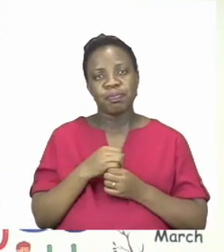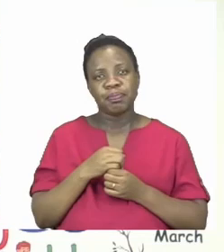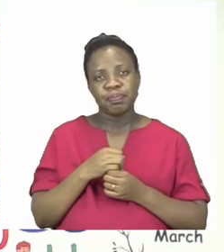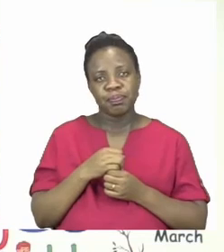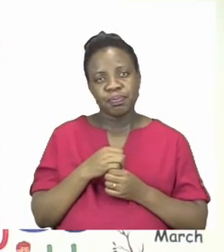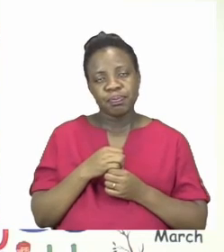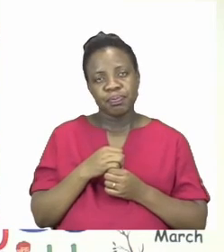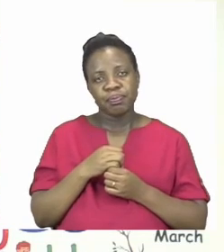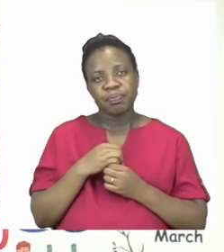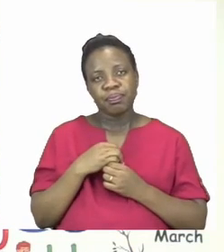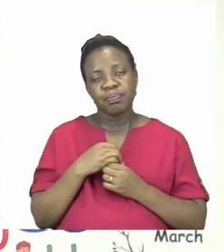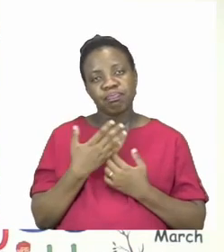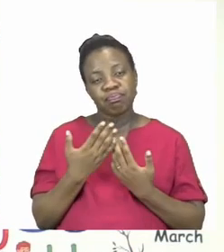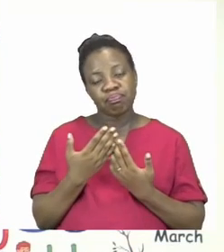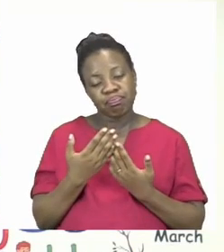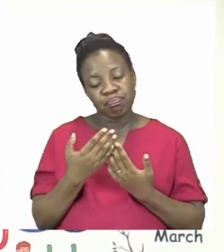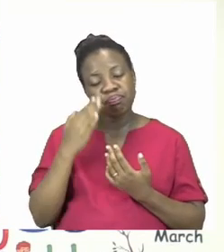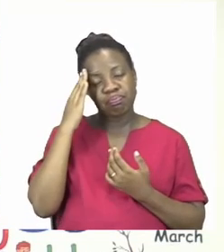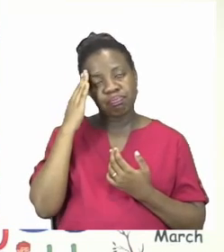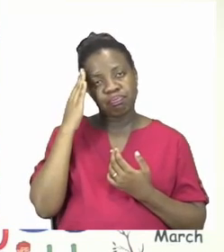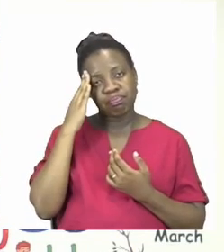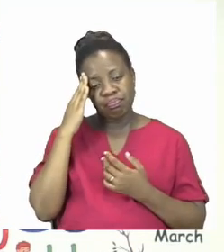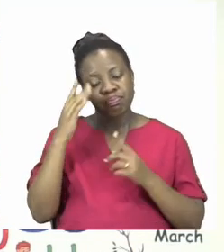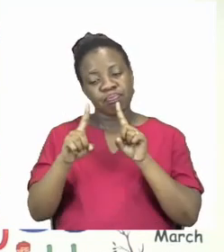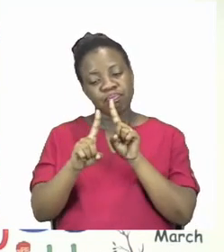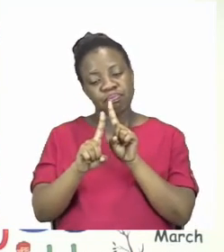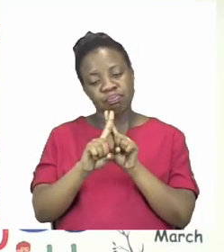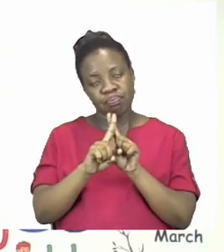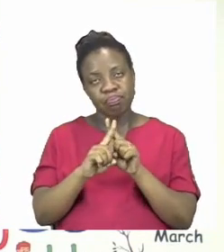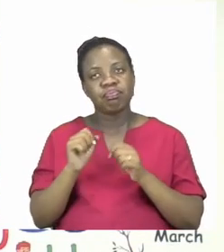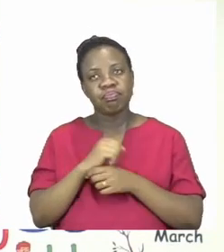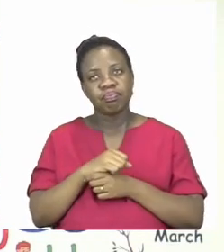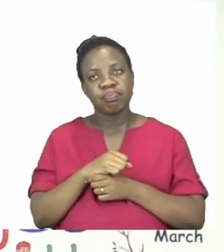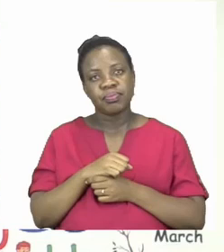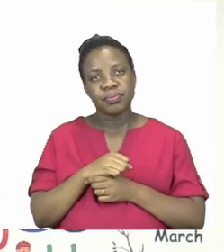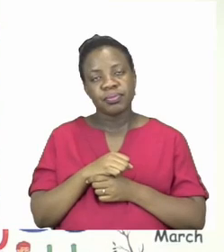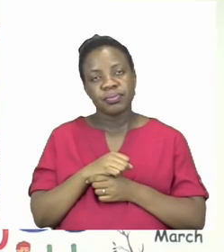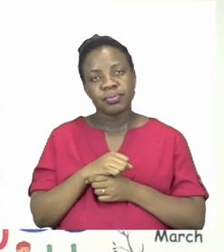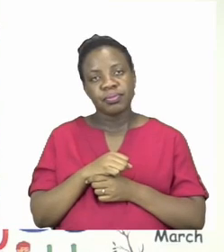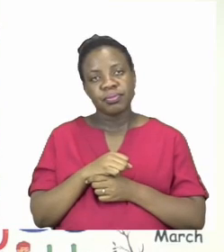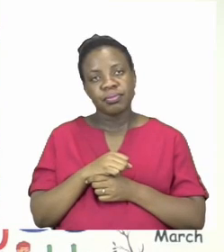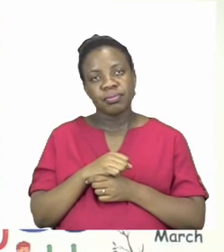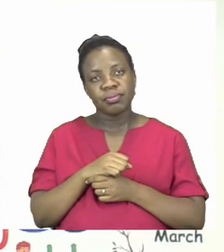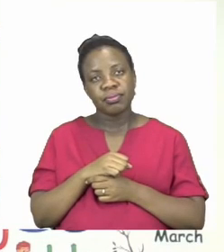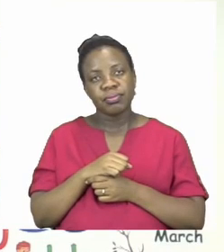we are timesing or multiplying, let's do it together. The first thing that we say